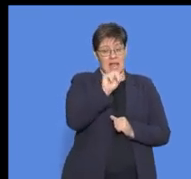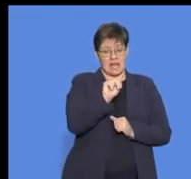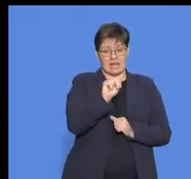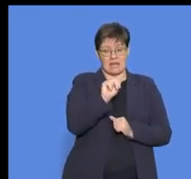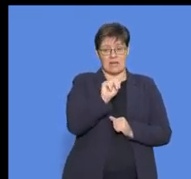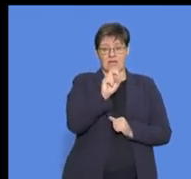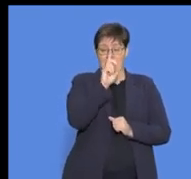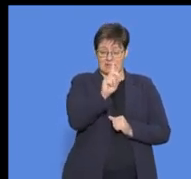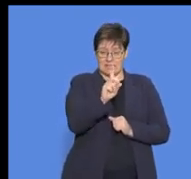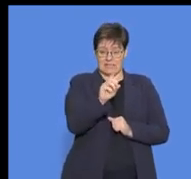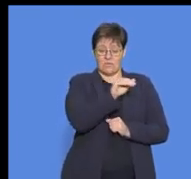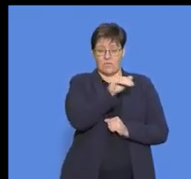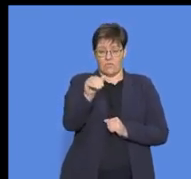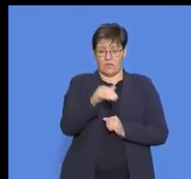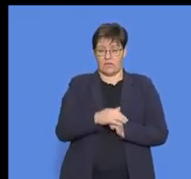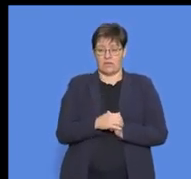sine of D